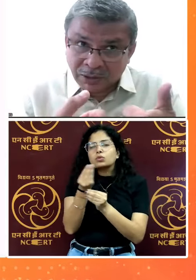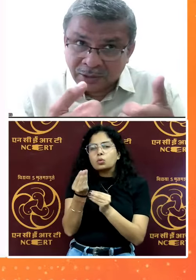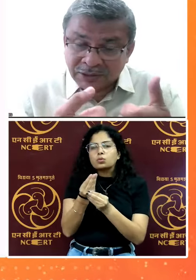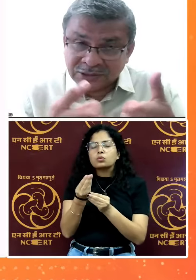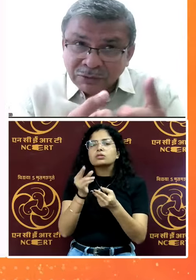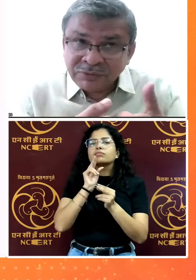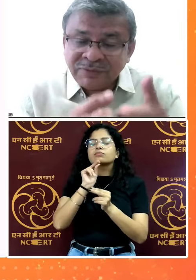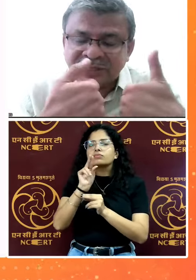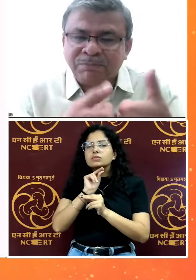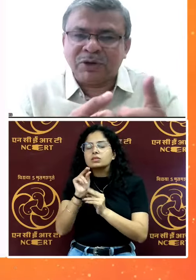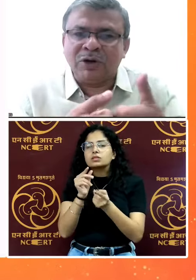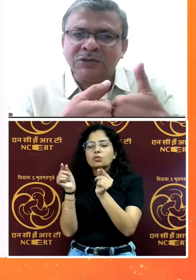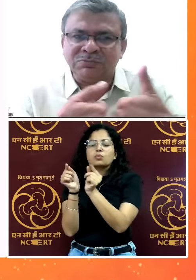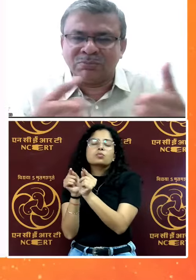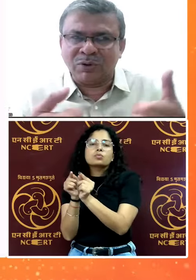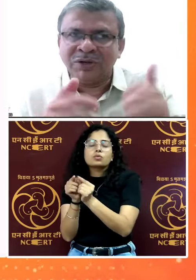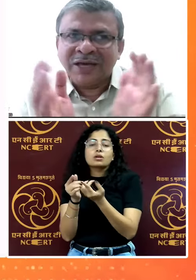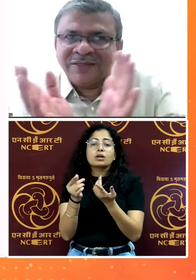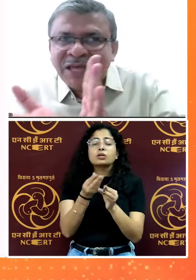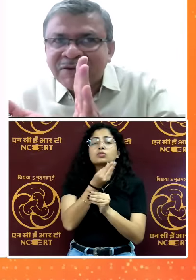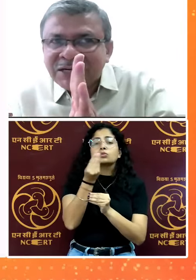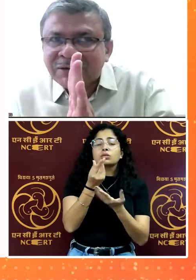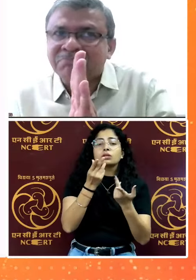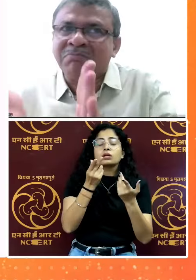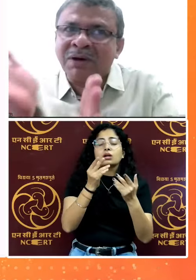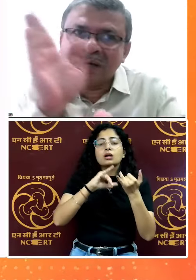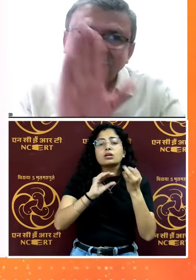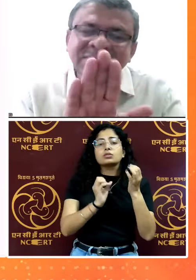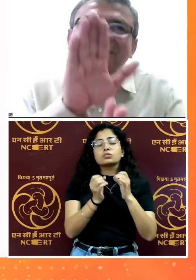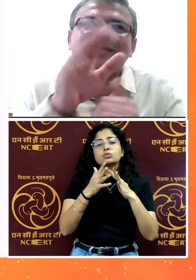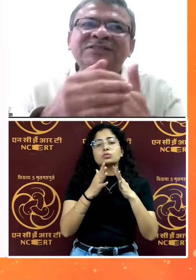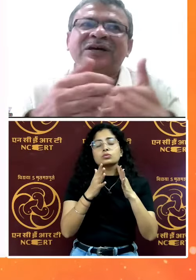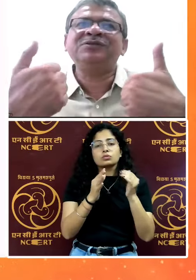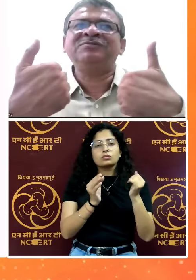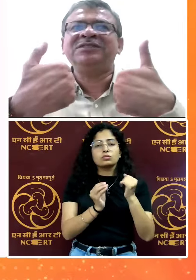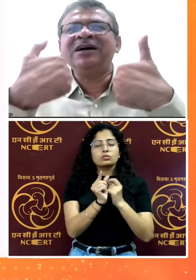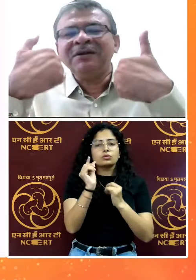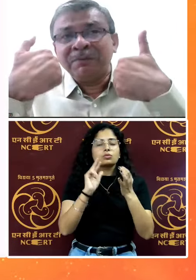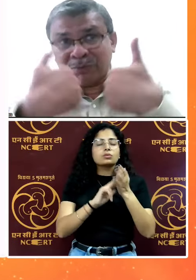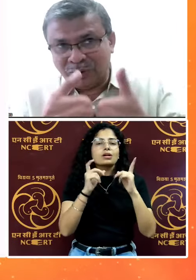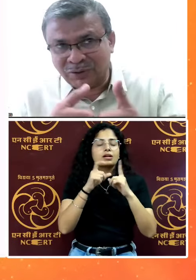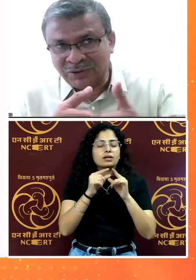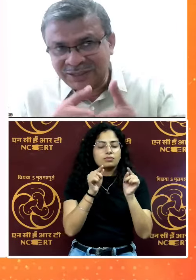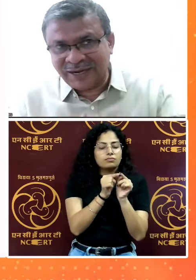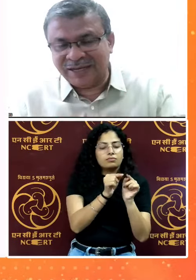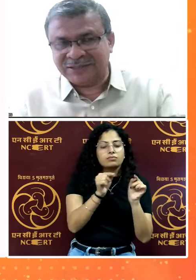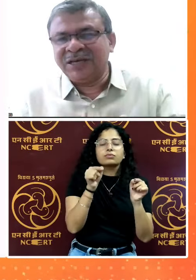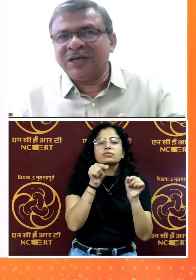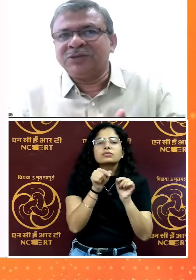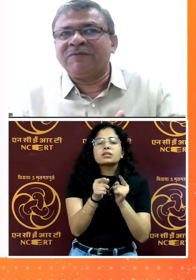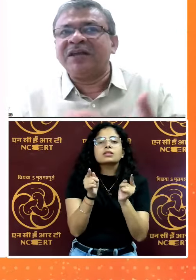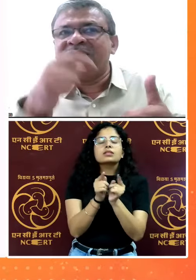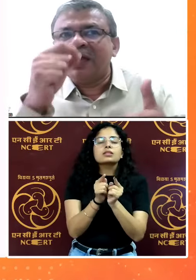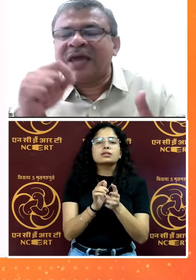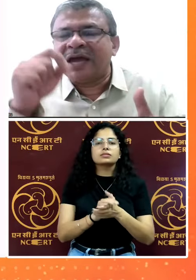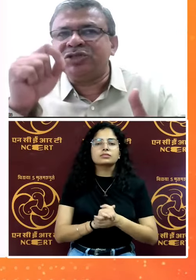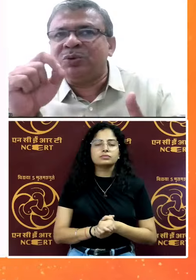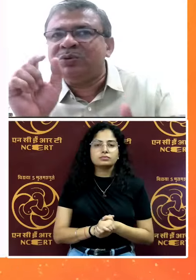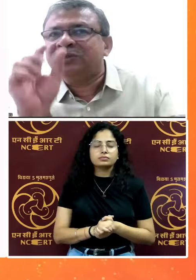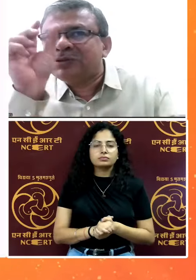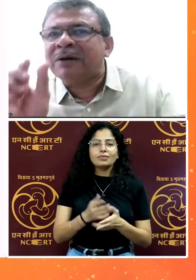the sounds which are prolonged more, they will mask the sounds which are prolonged less. Right. So when I